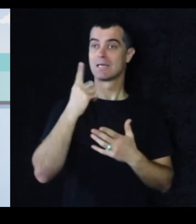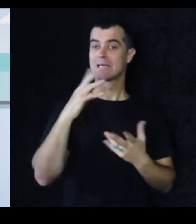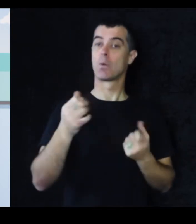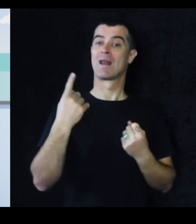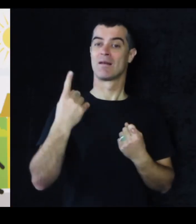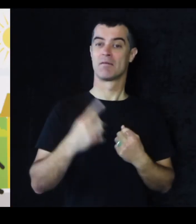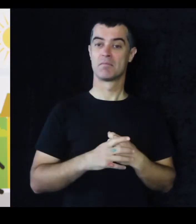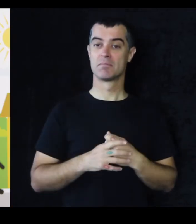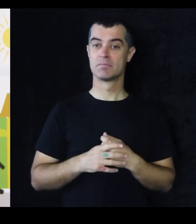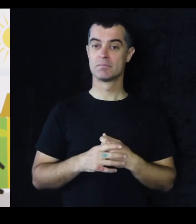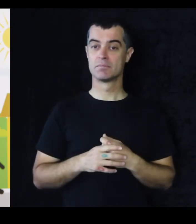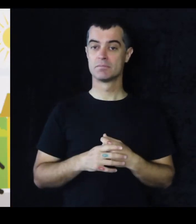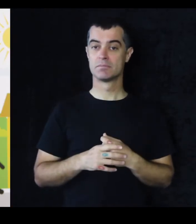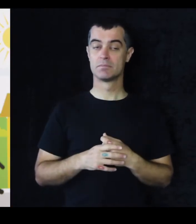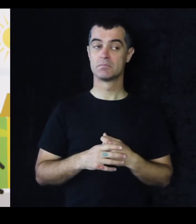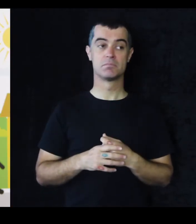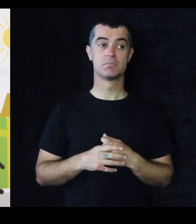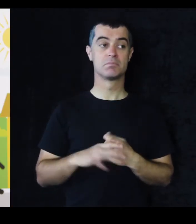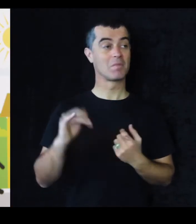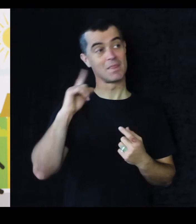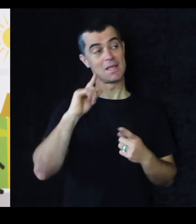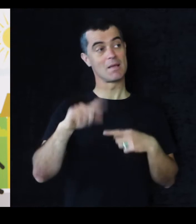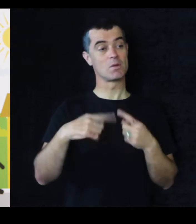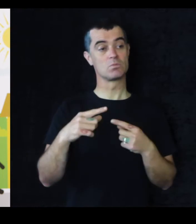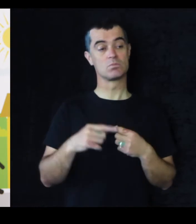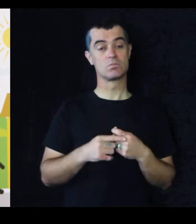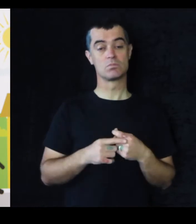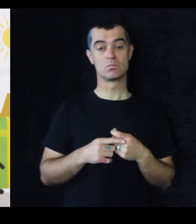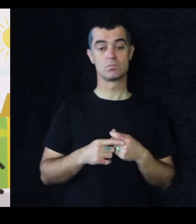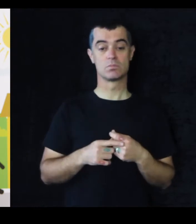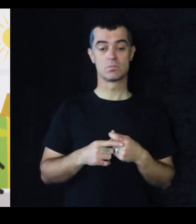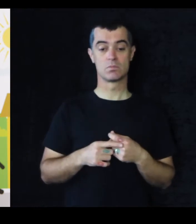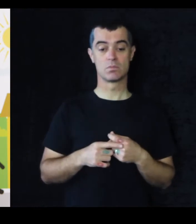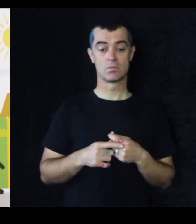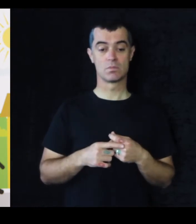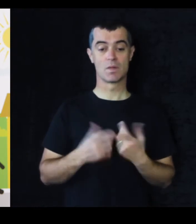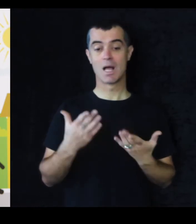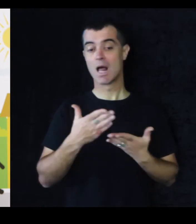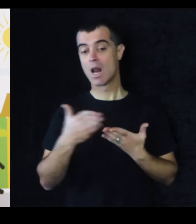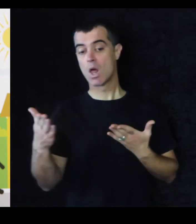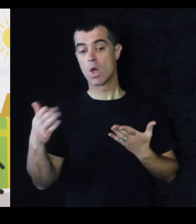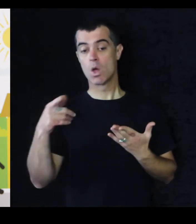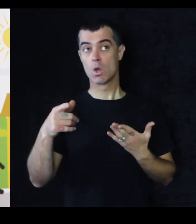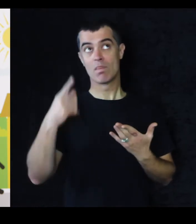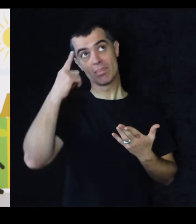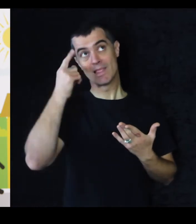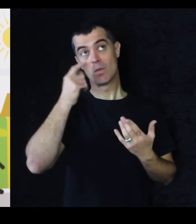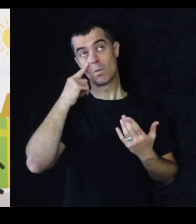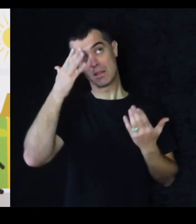one. Maybe think about how long you intend to be there